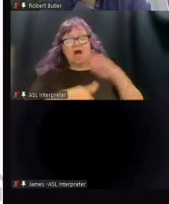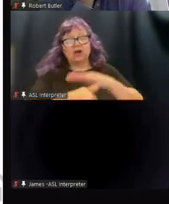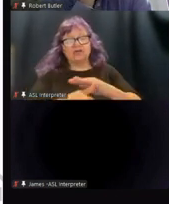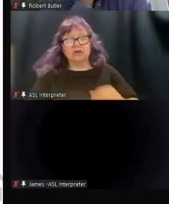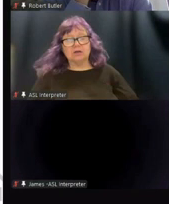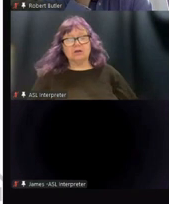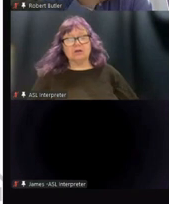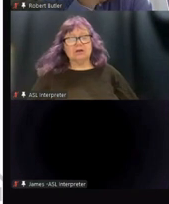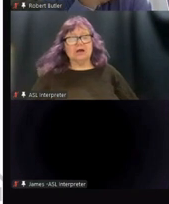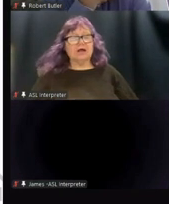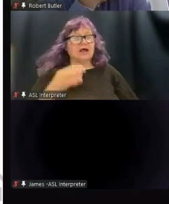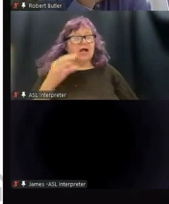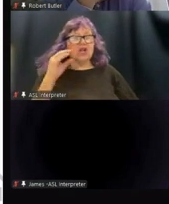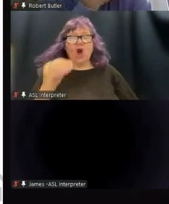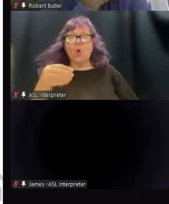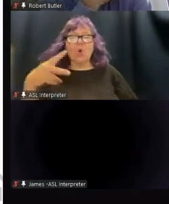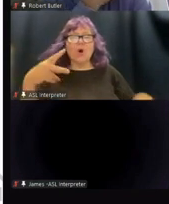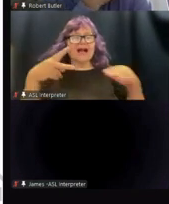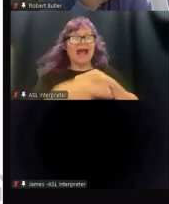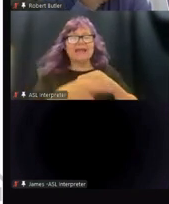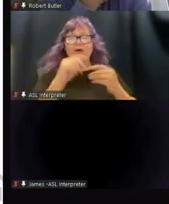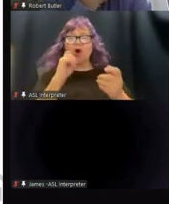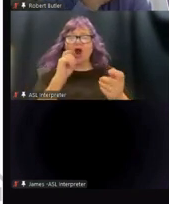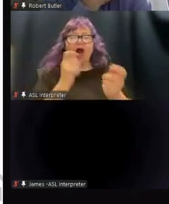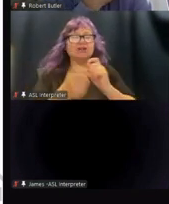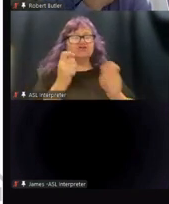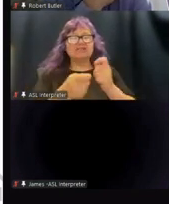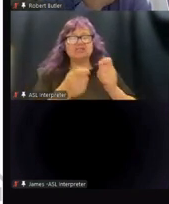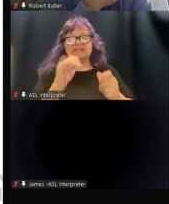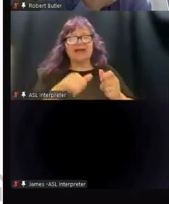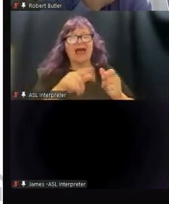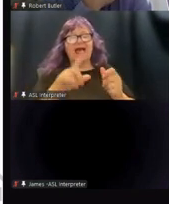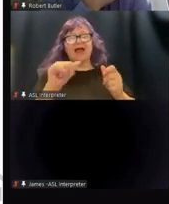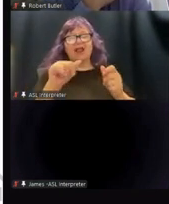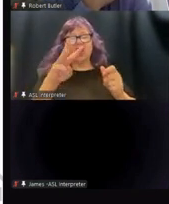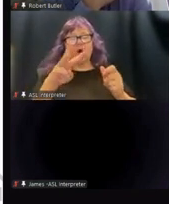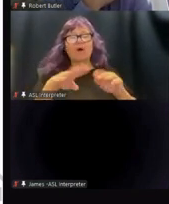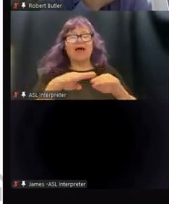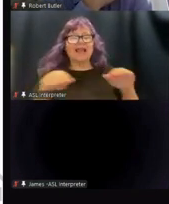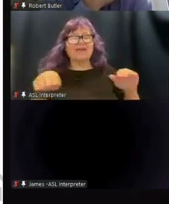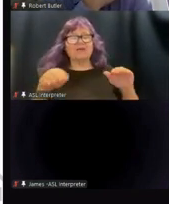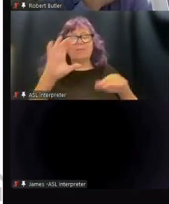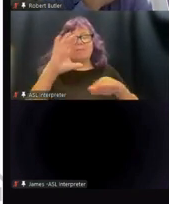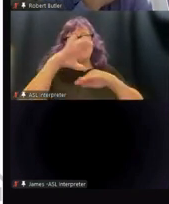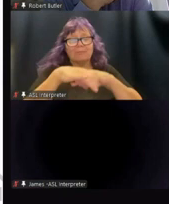Absolutely no cutting or alteration to that low-level platform is required.